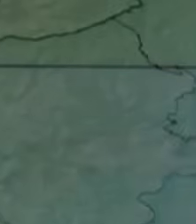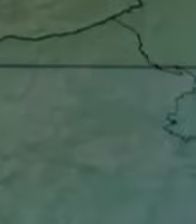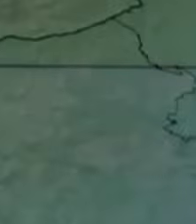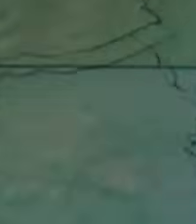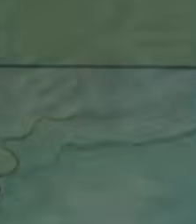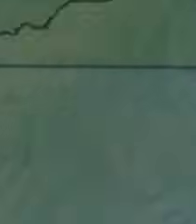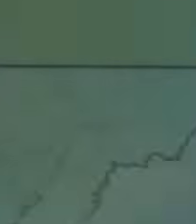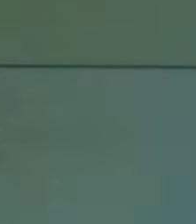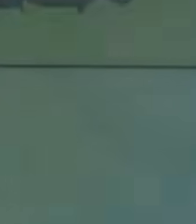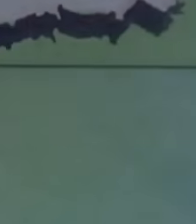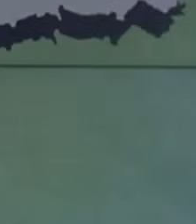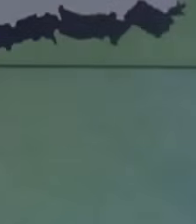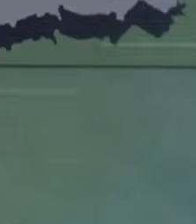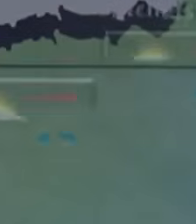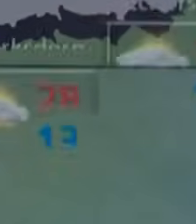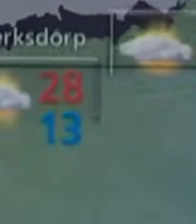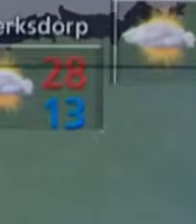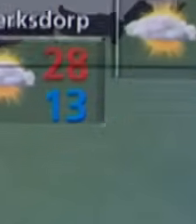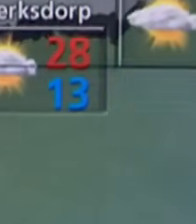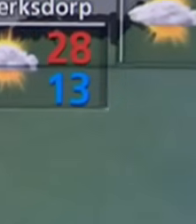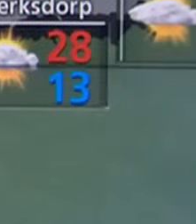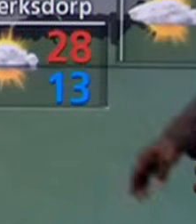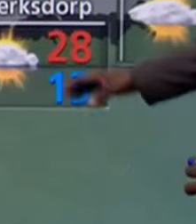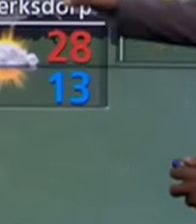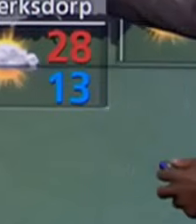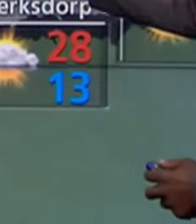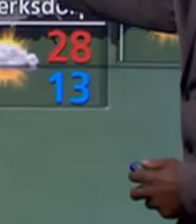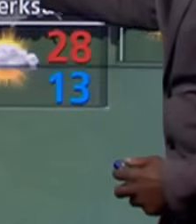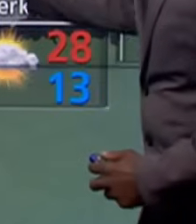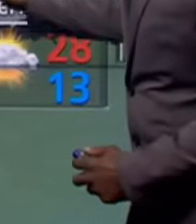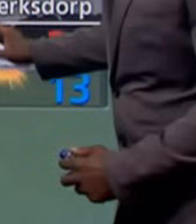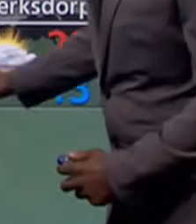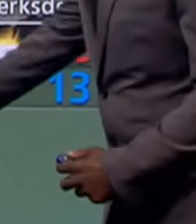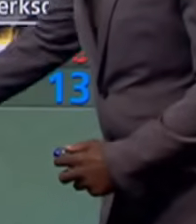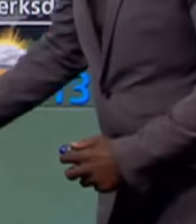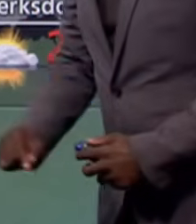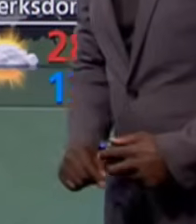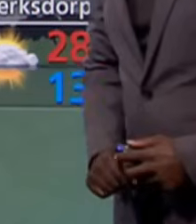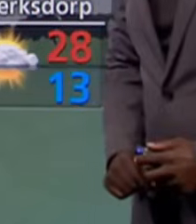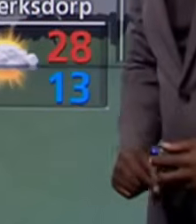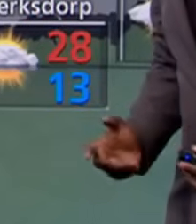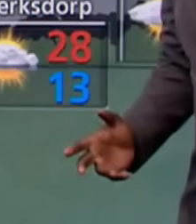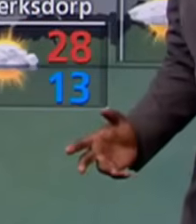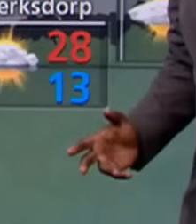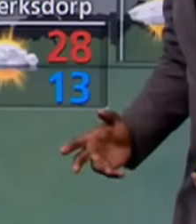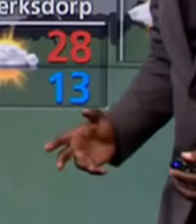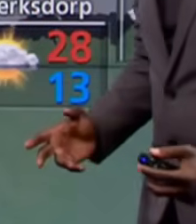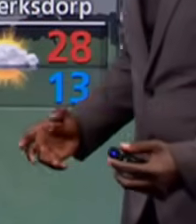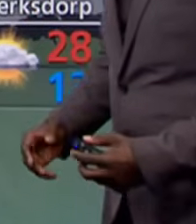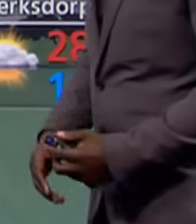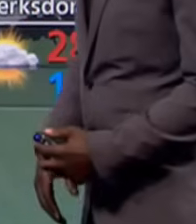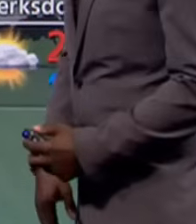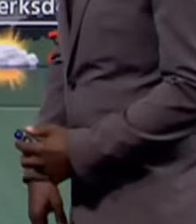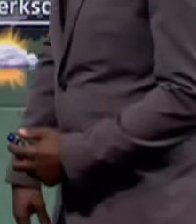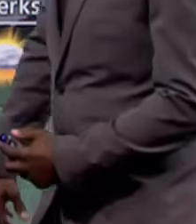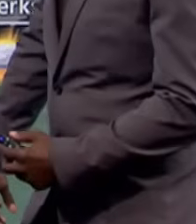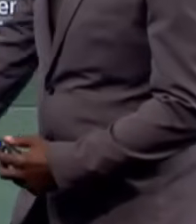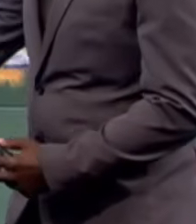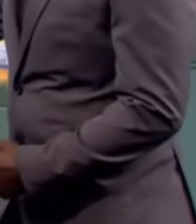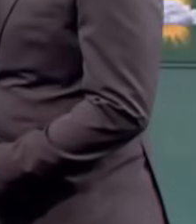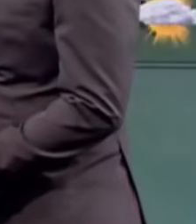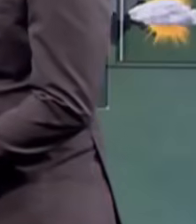Northwest semaka jeno le hona o sano se o tlhokomele hore o tla hlo tshetse fela ha itekanetseng o dosdale sentse ke sa lona bona Rastad re gate di fihla fela ho mashome a mabedi a